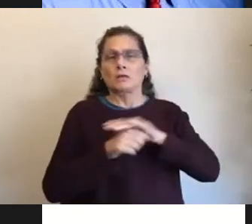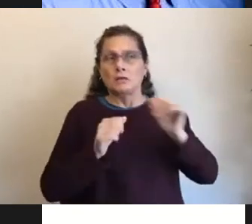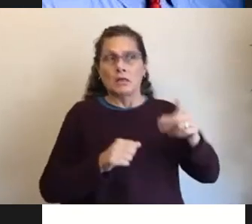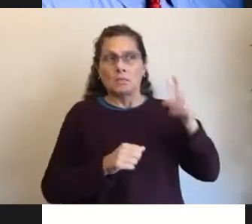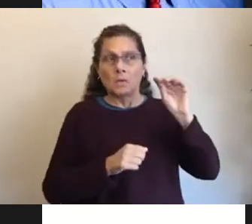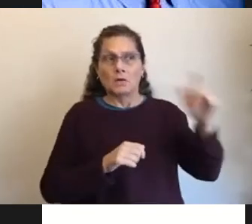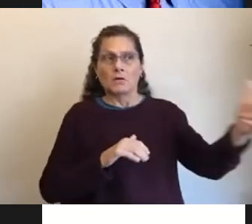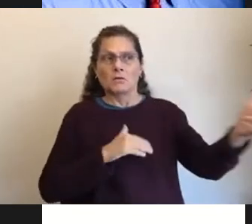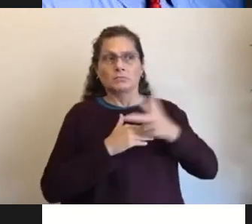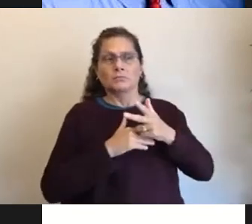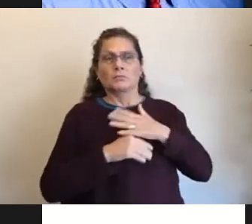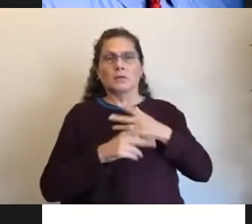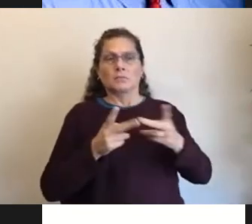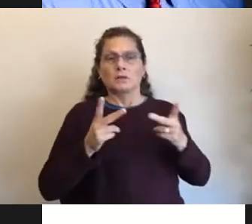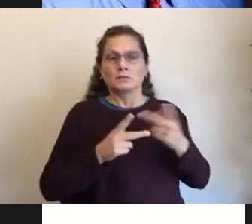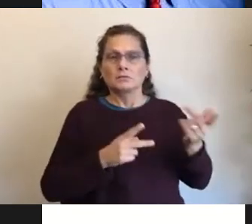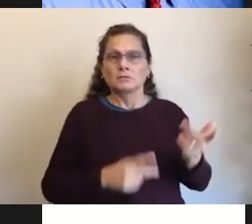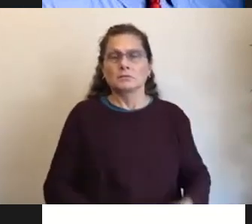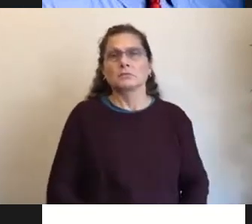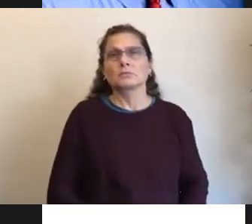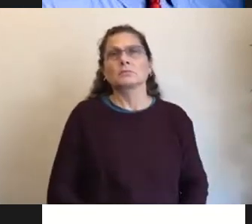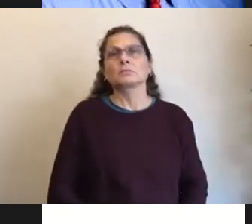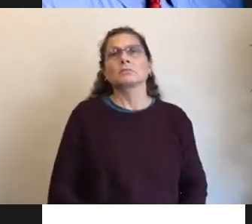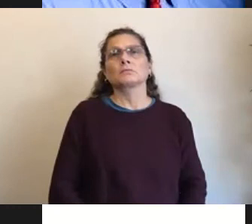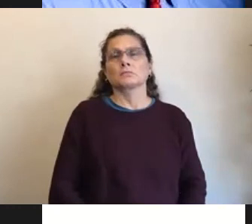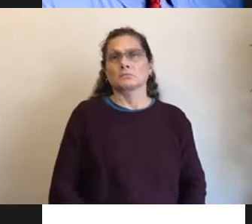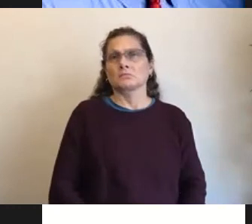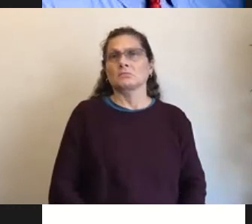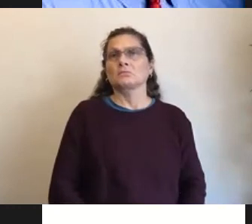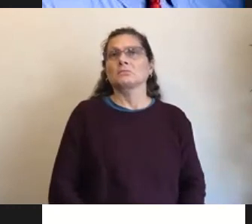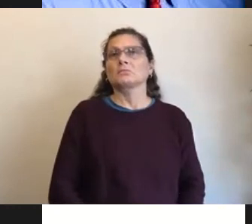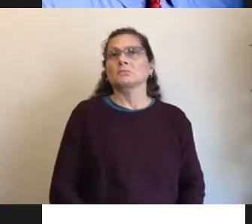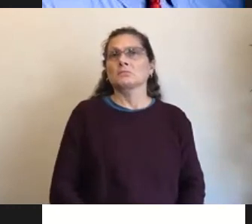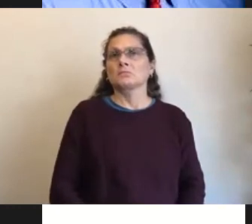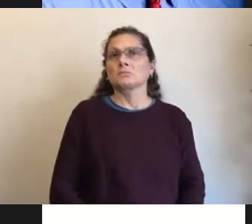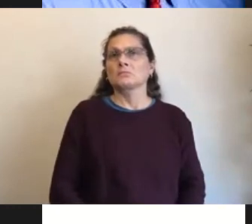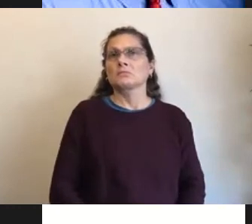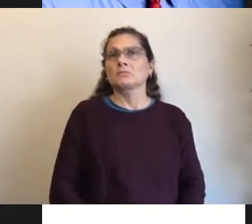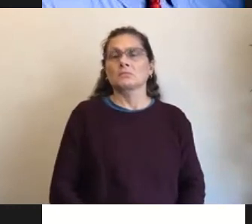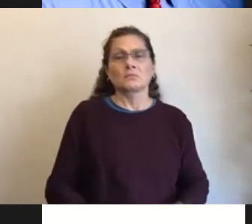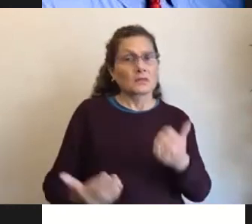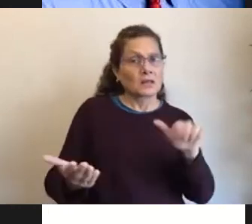It looks like that might be our final question. Are there any other questions from the media?